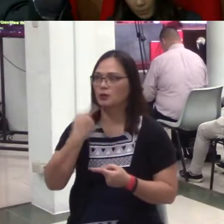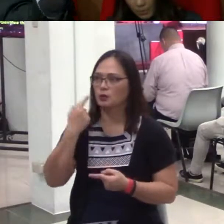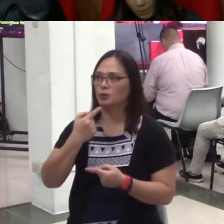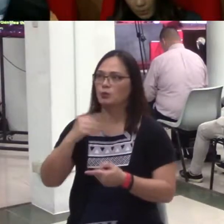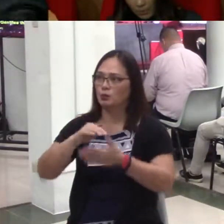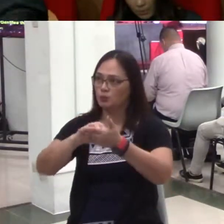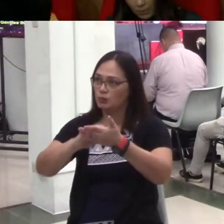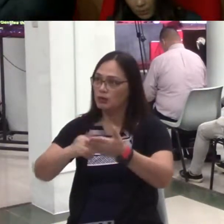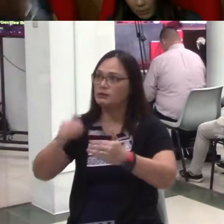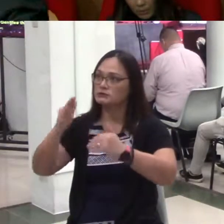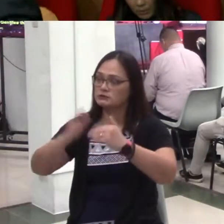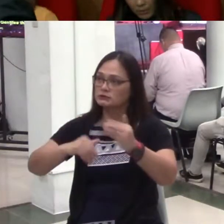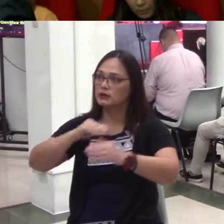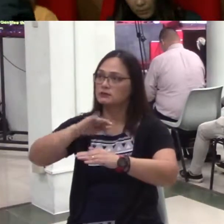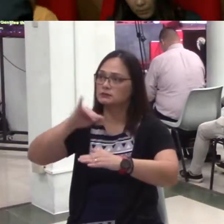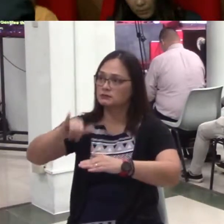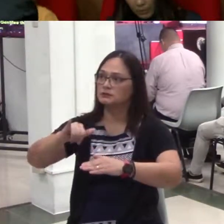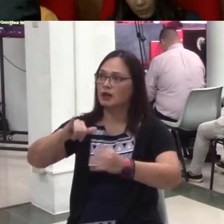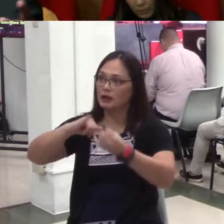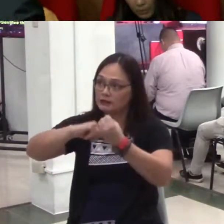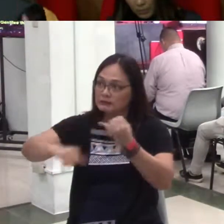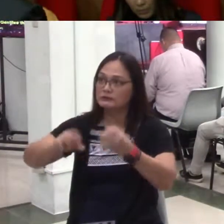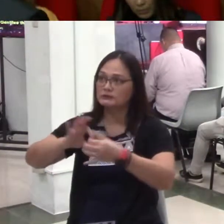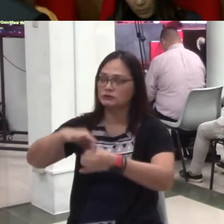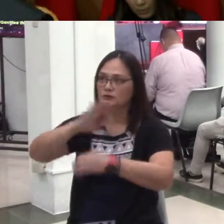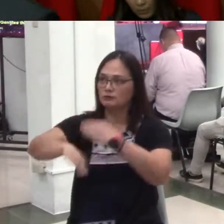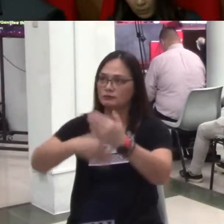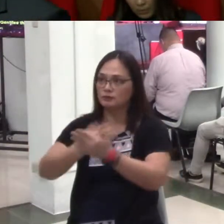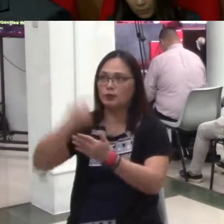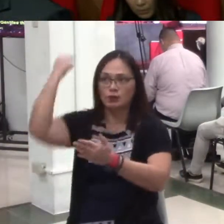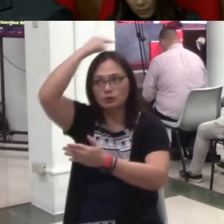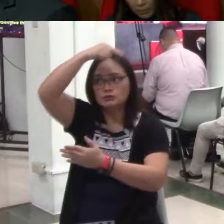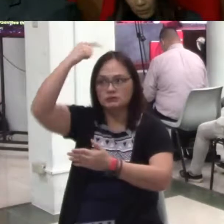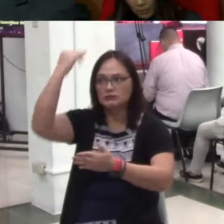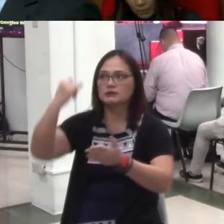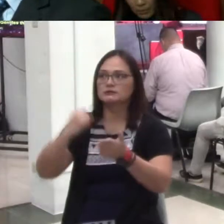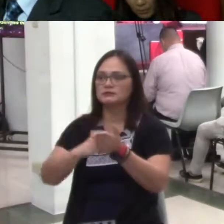knowledge, is beyond understanding, but he nevertheless gives